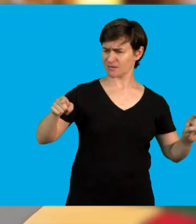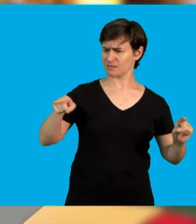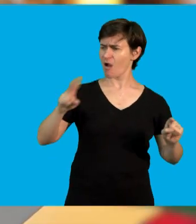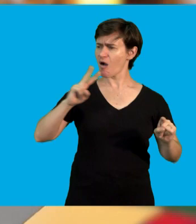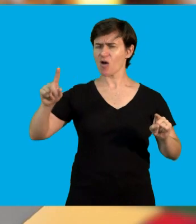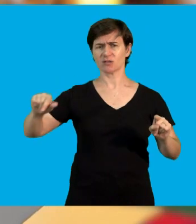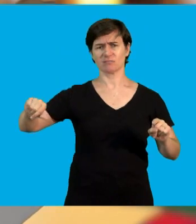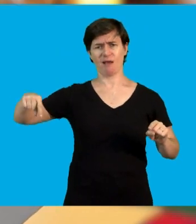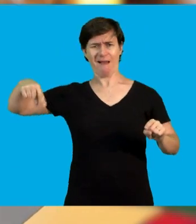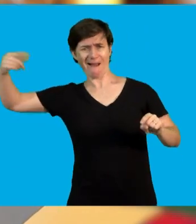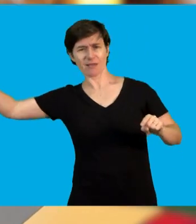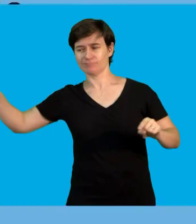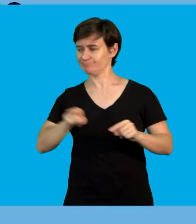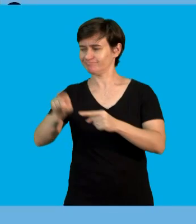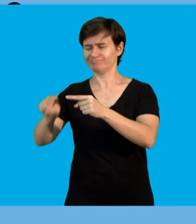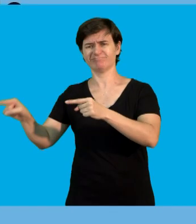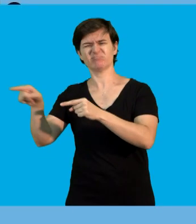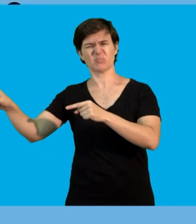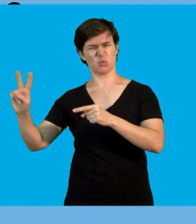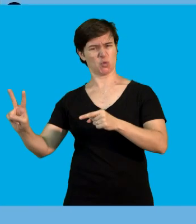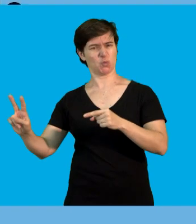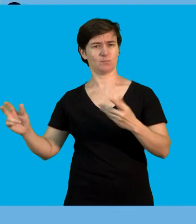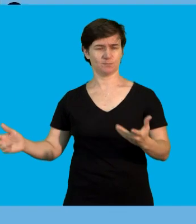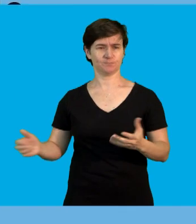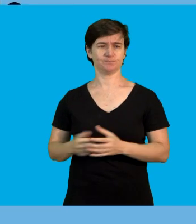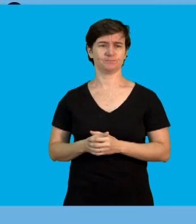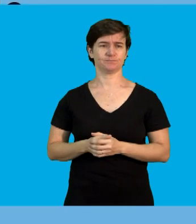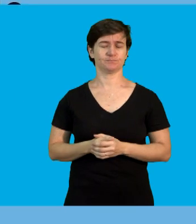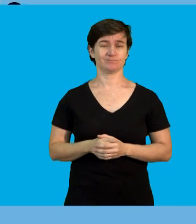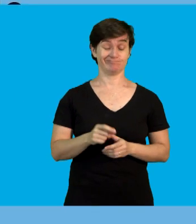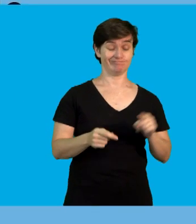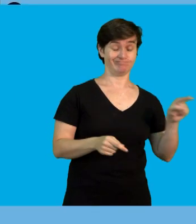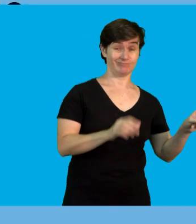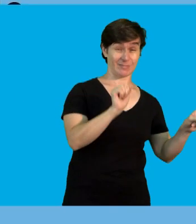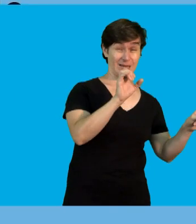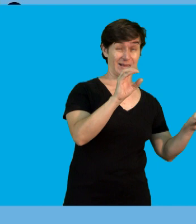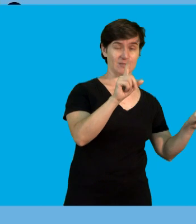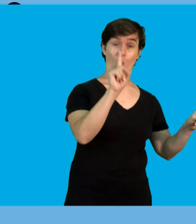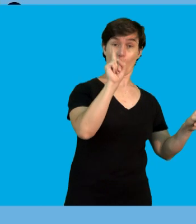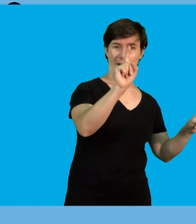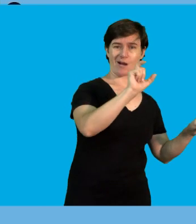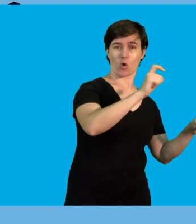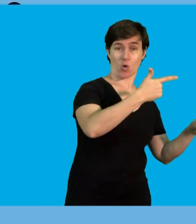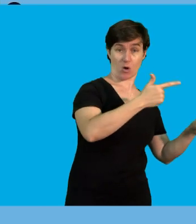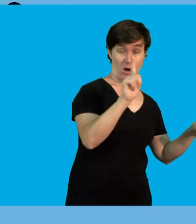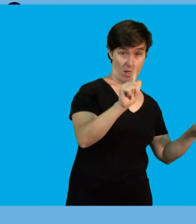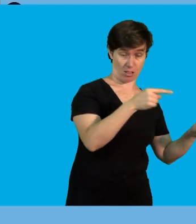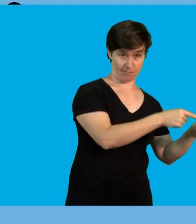the 2. So if I now, okay, now let's move on, going to the other ones. We have 1 chlorine, so we